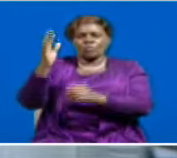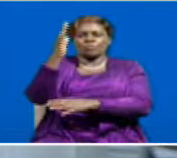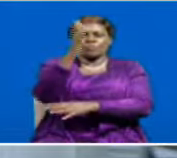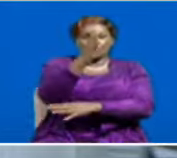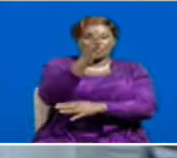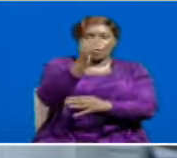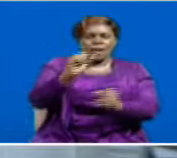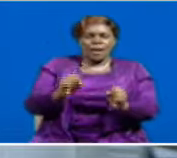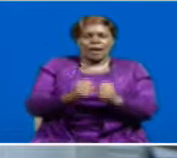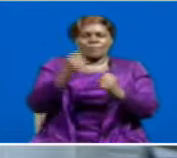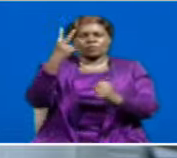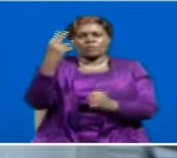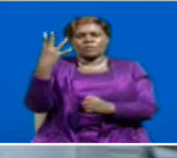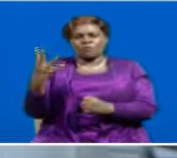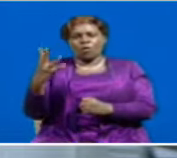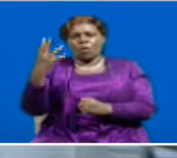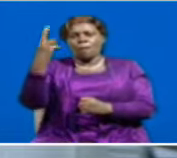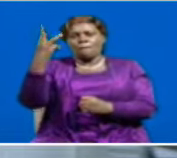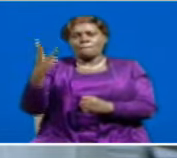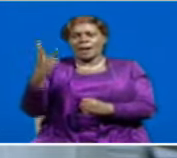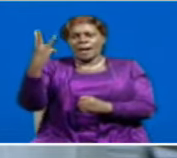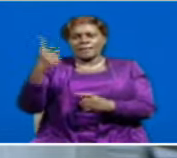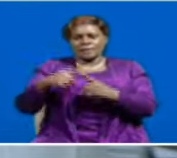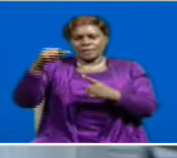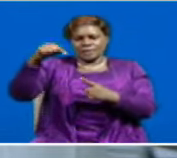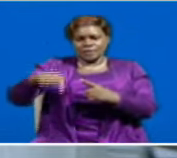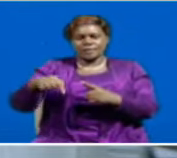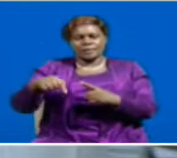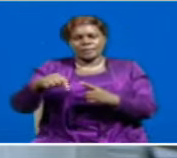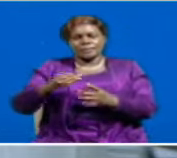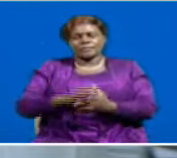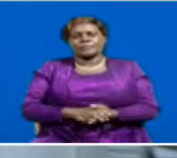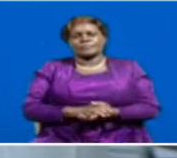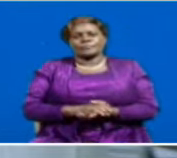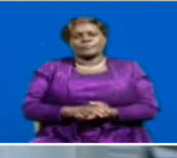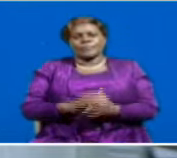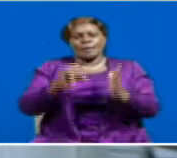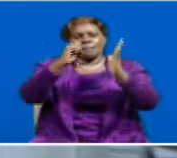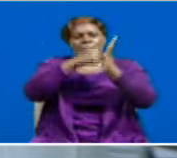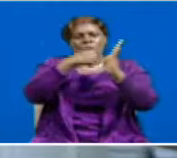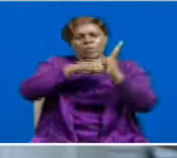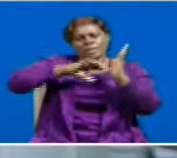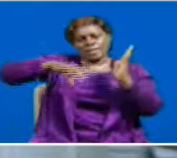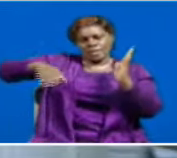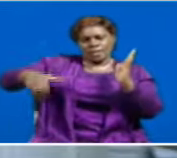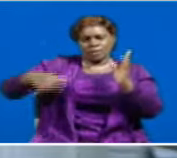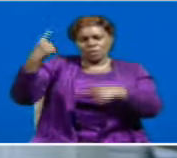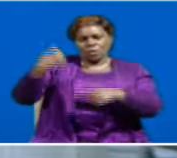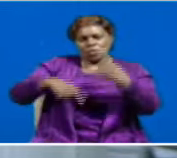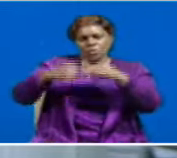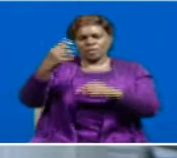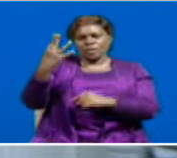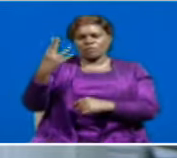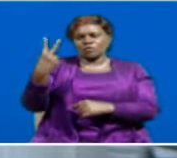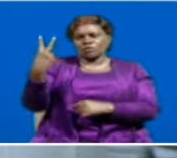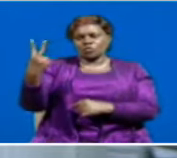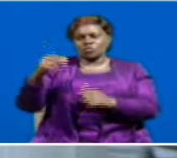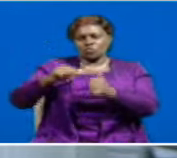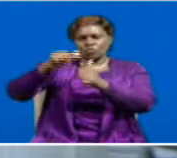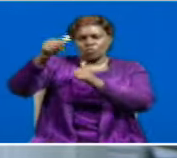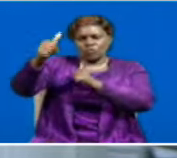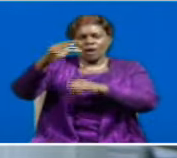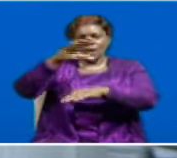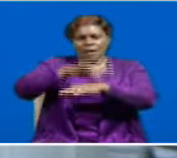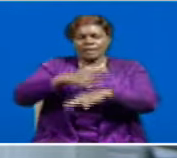which will be held on 24th of March this year in Mtitwande, Makueni County. And the winners in 42 kilometers